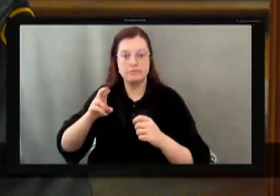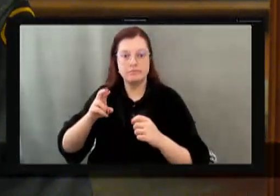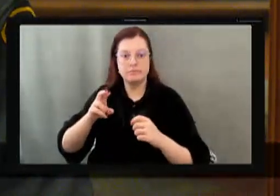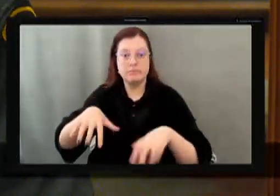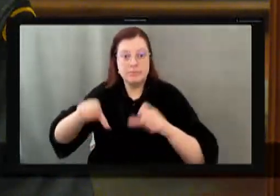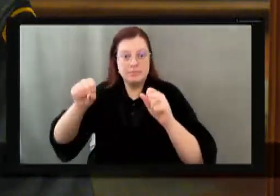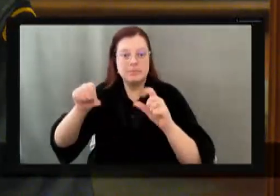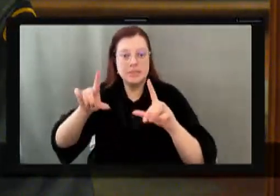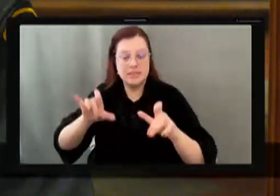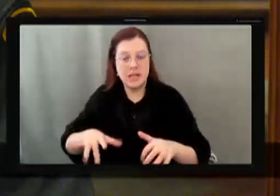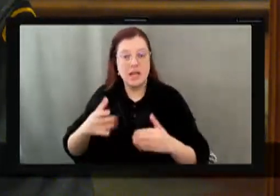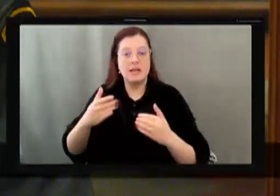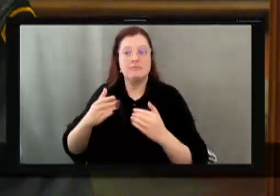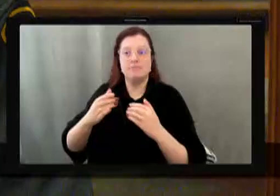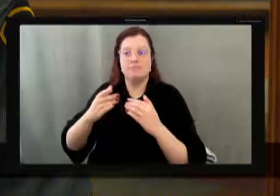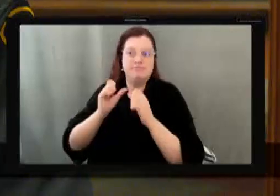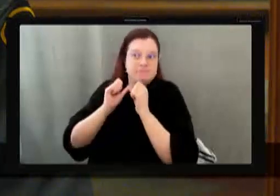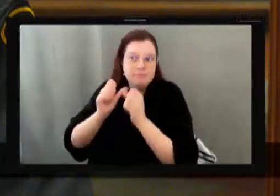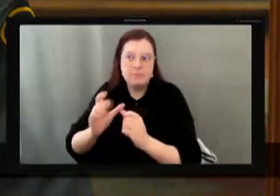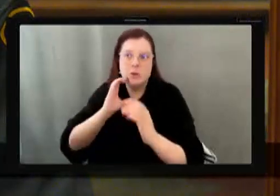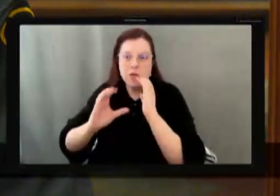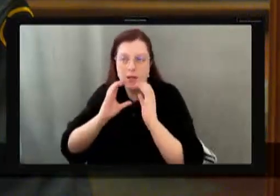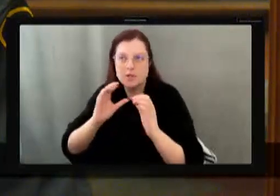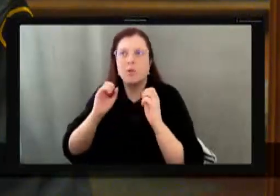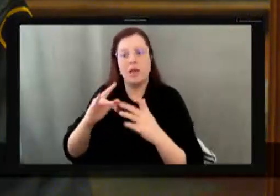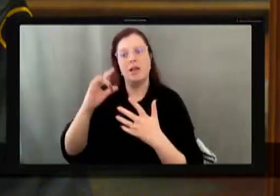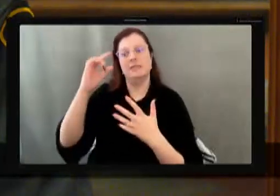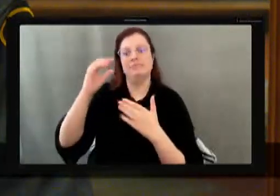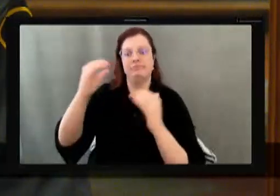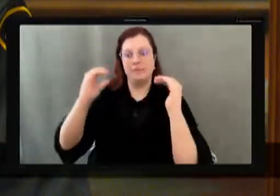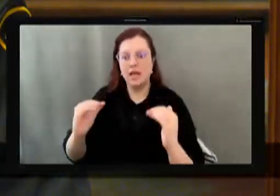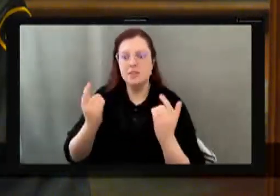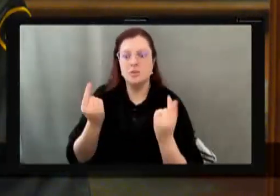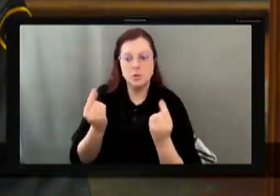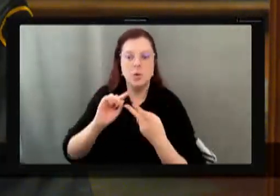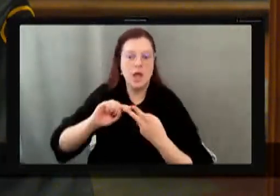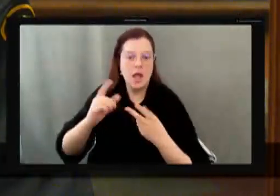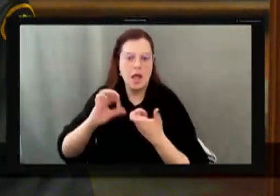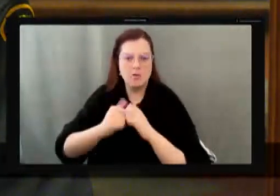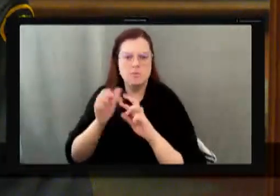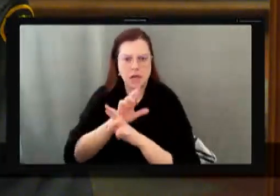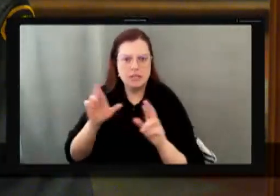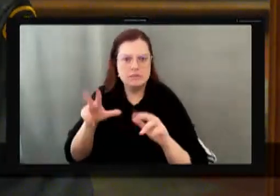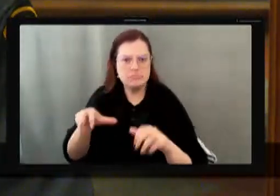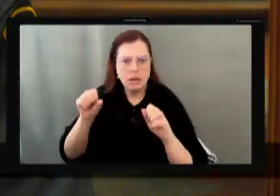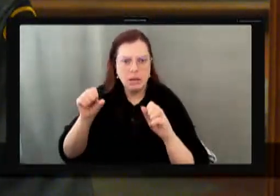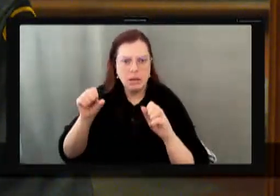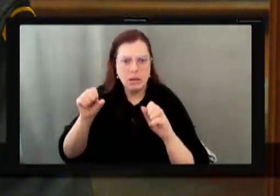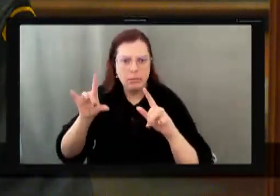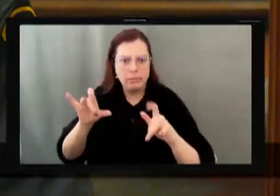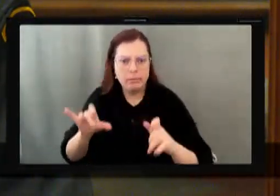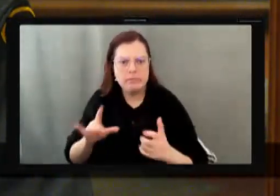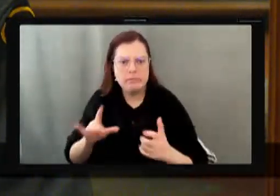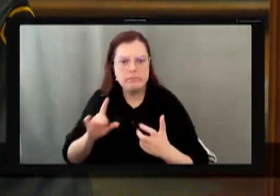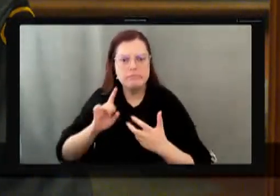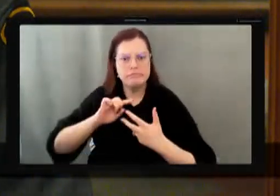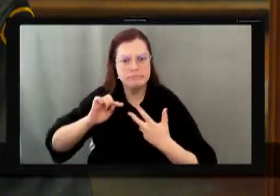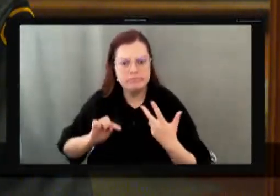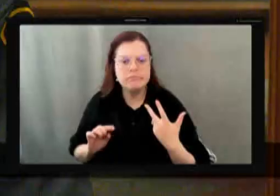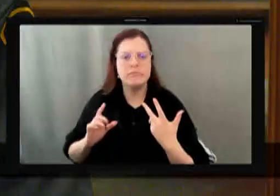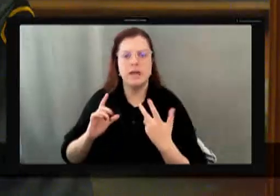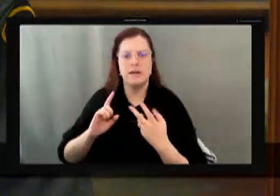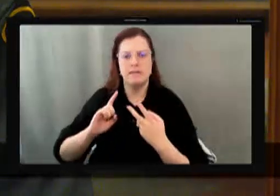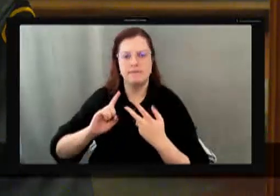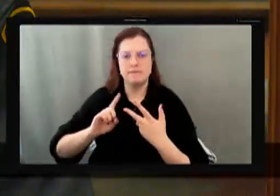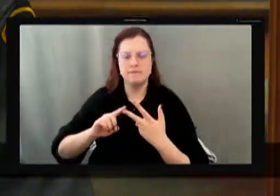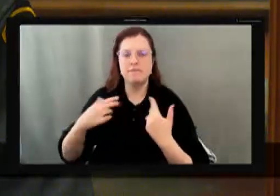recruiter in terms of next steps, things to do to prepare to take the test, how to prepare for the physical fitness test, the reading